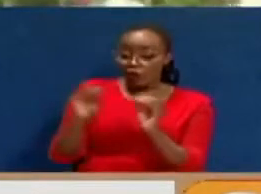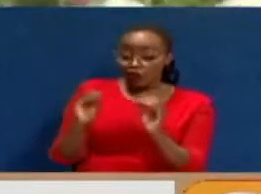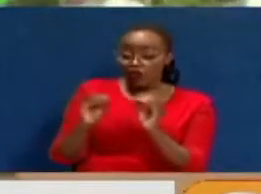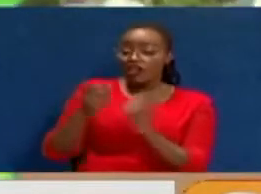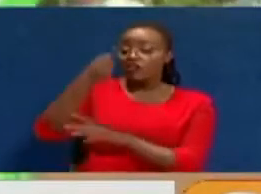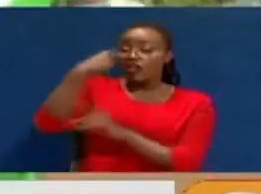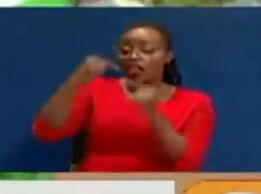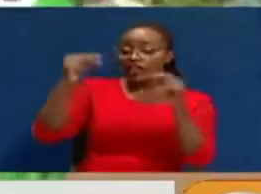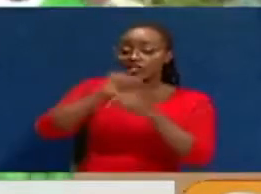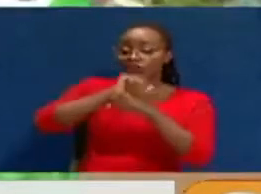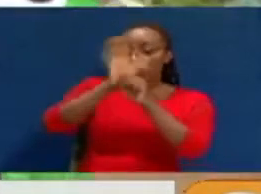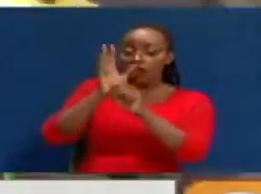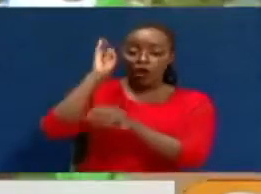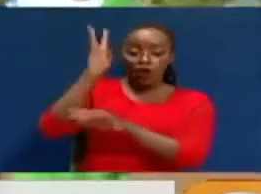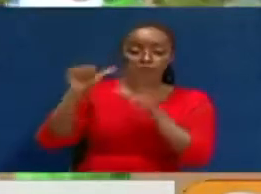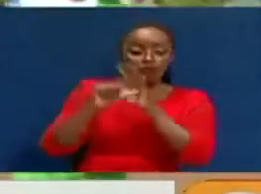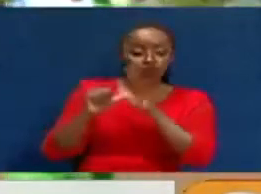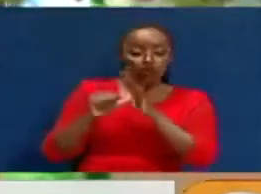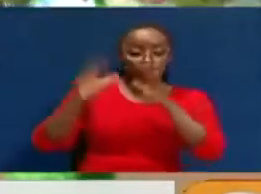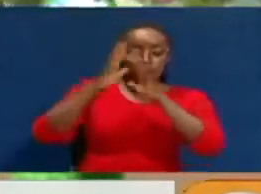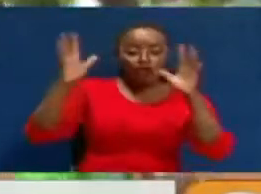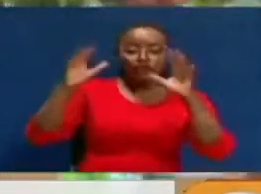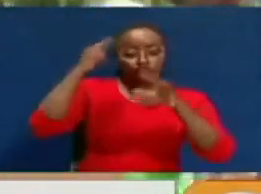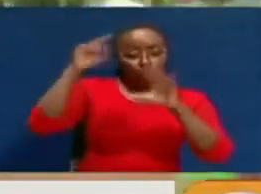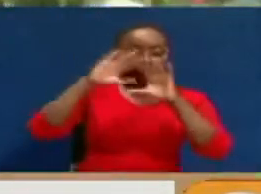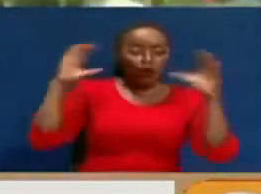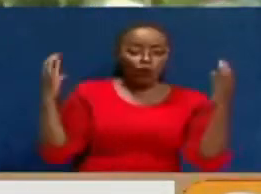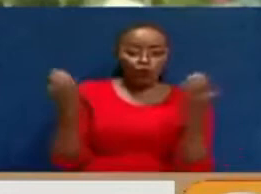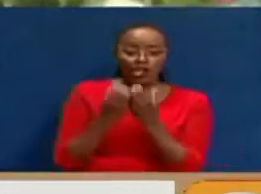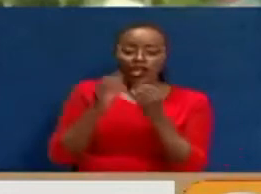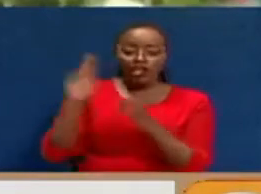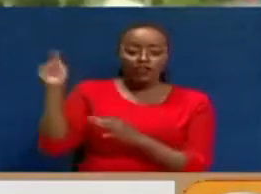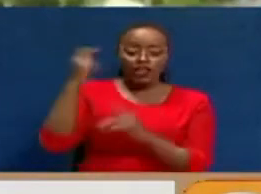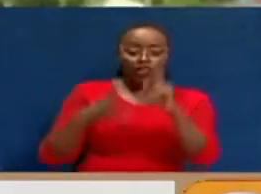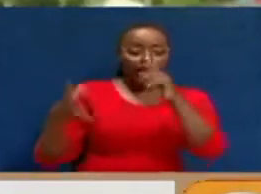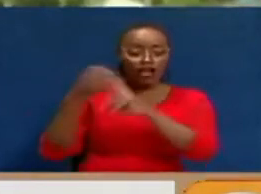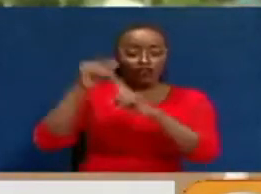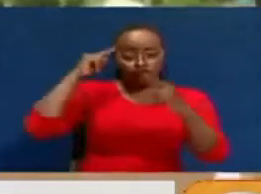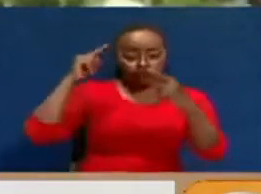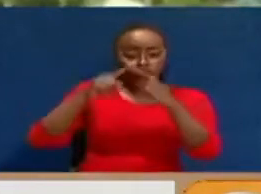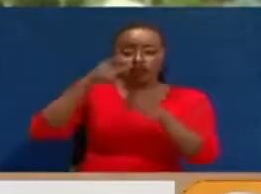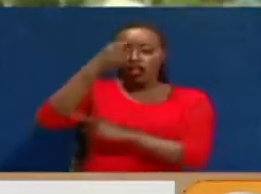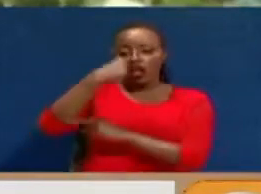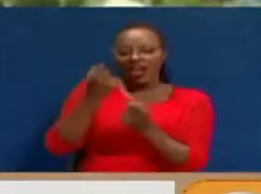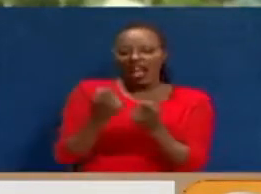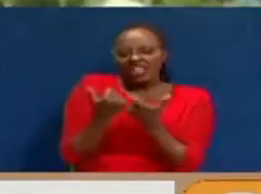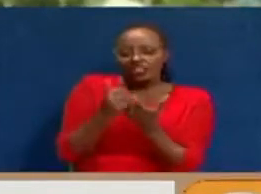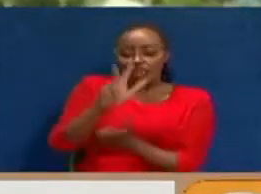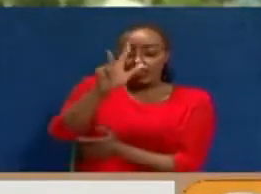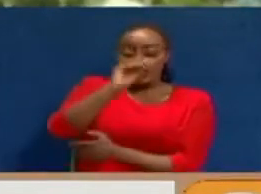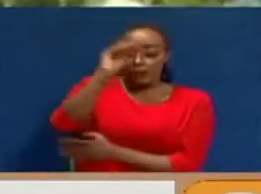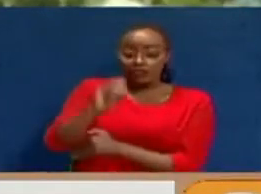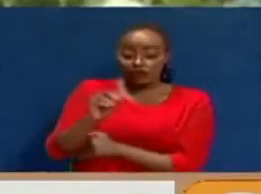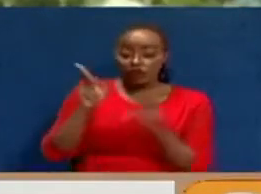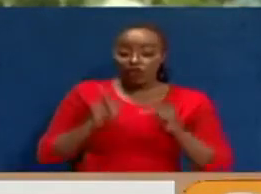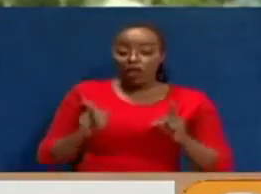against COVID-19 will be disastrous for the entire world. If Kenya achieves its goal of vaccinating at least